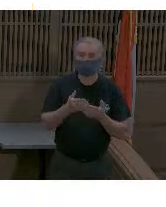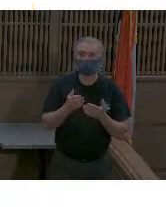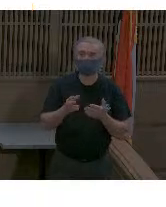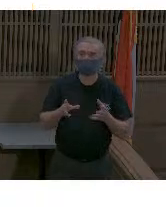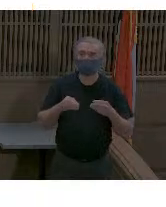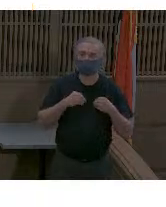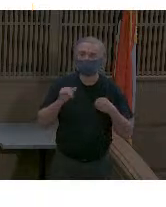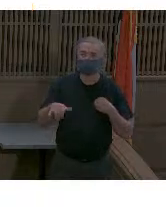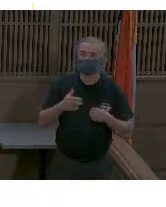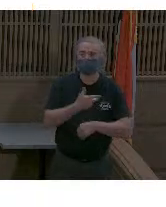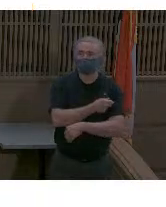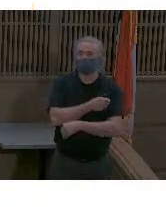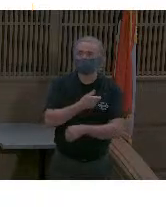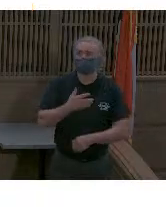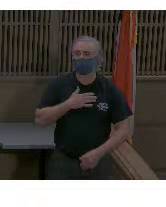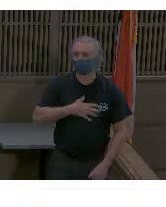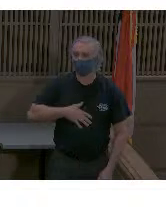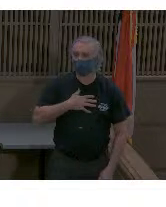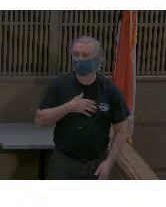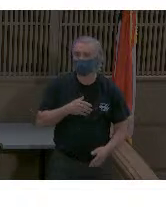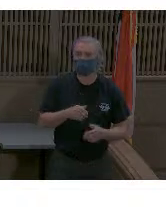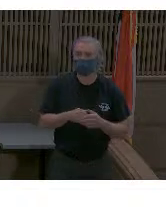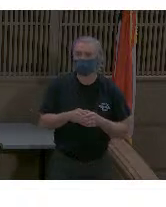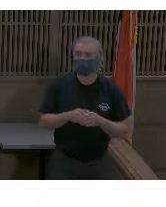it. I can say it.